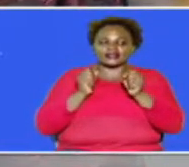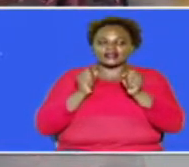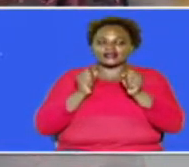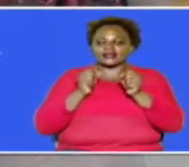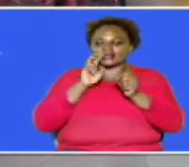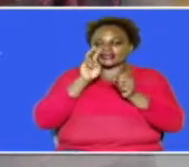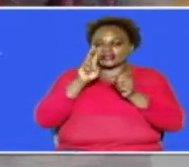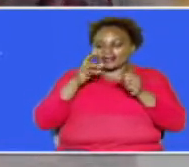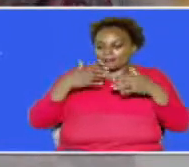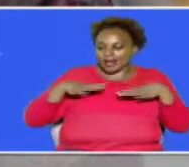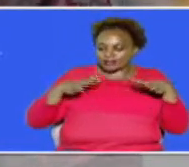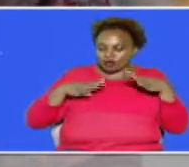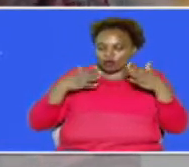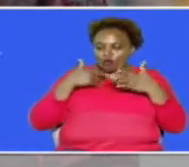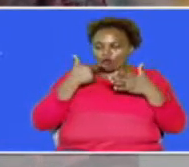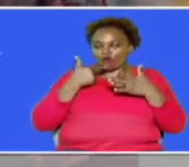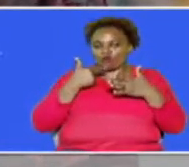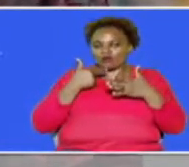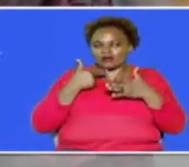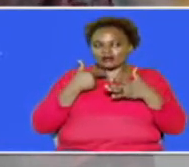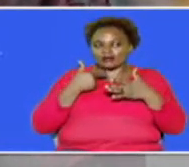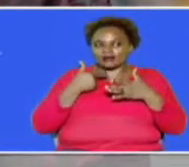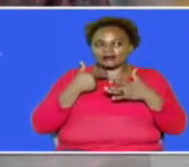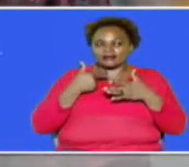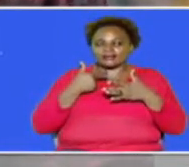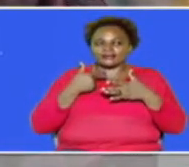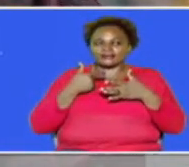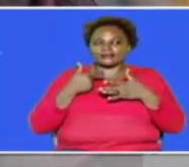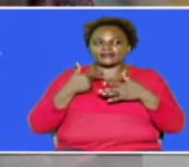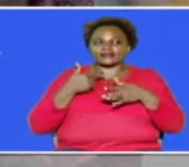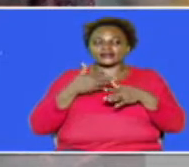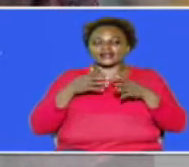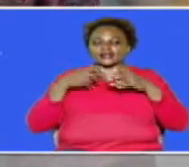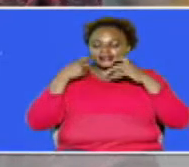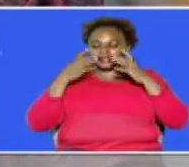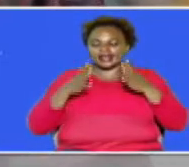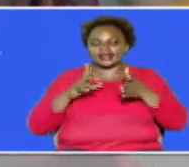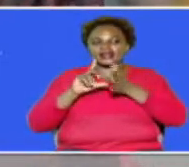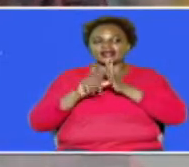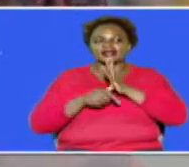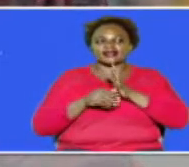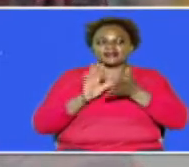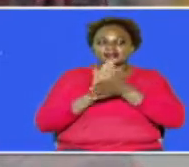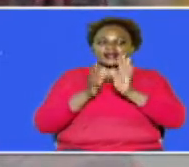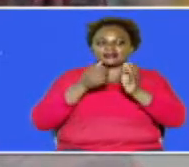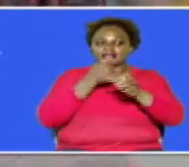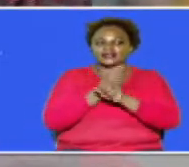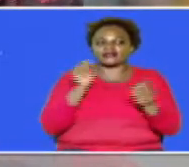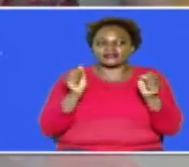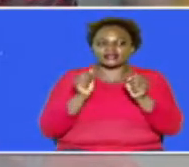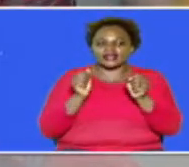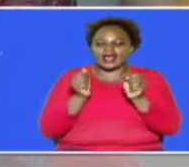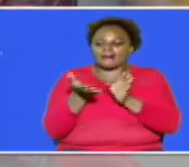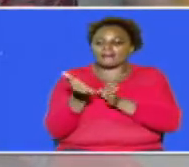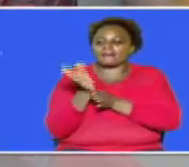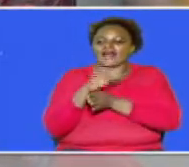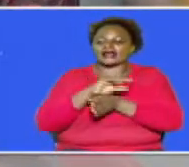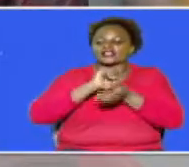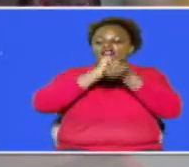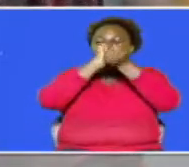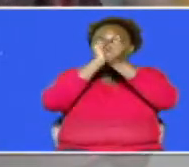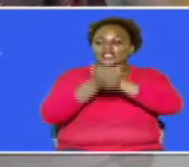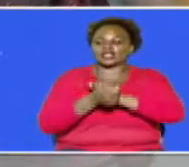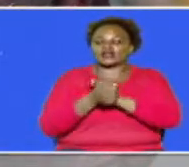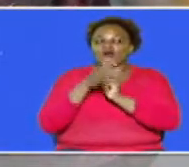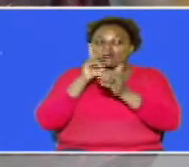can see somebody who is out there. Maybe you're a drunkard, you're a sinner, and then you get saved. And you switch, you realize actually